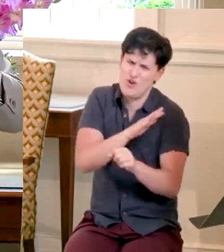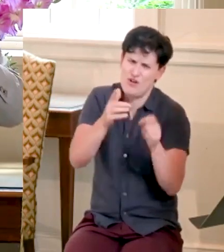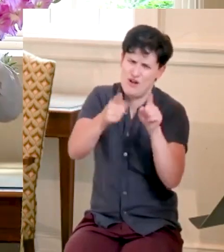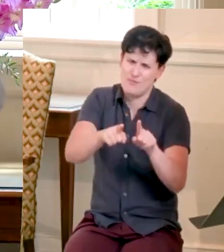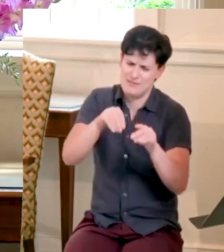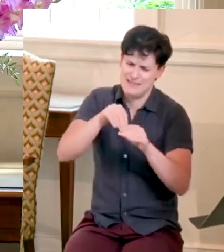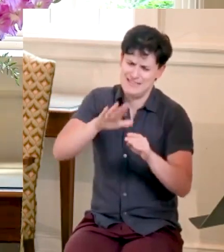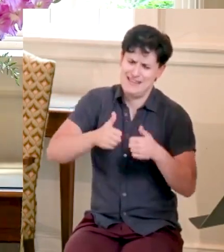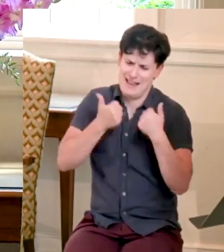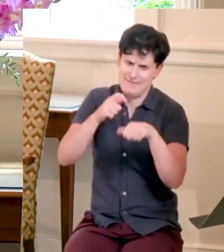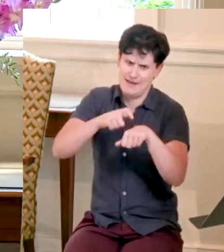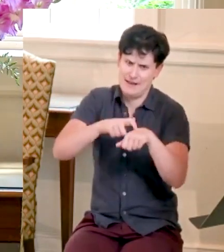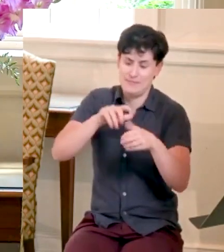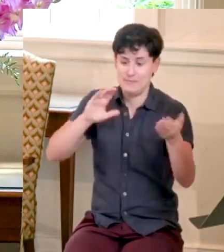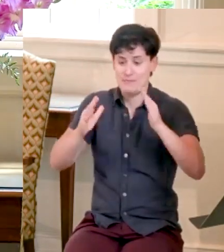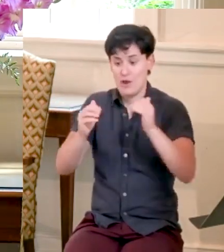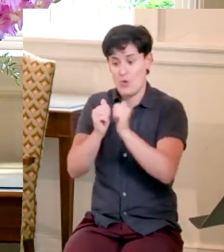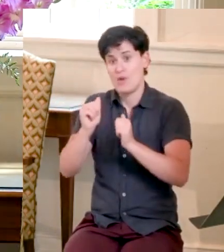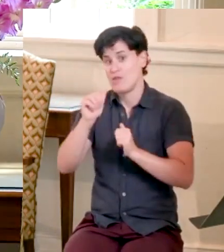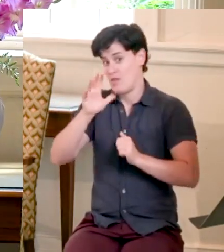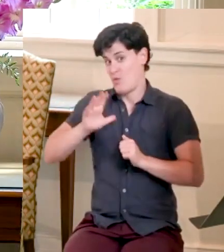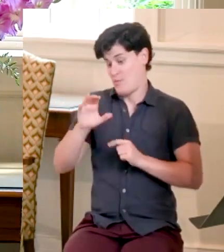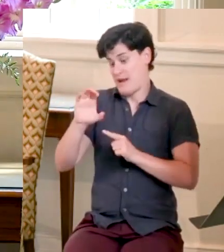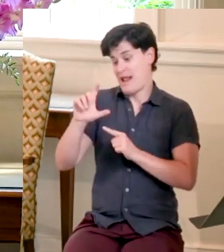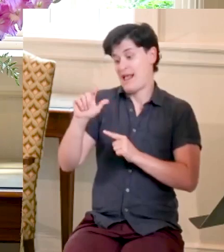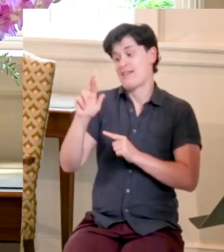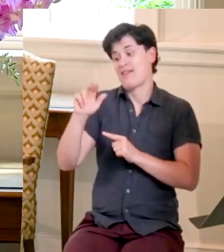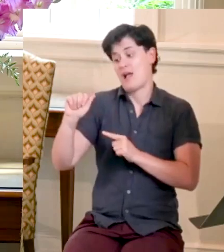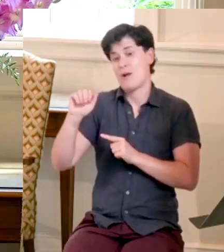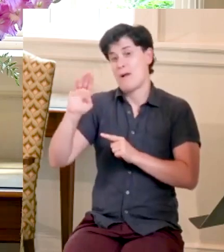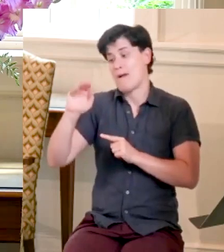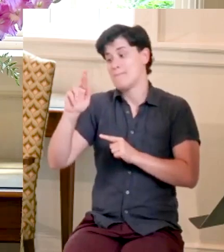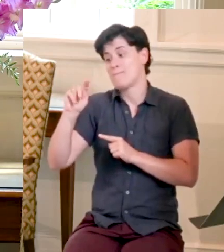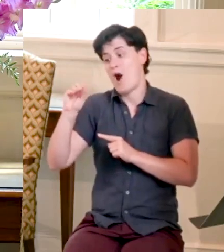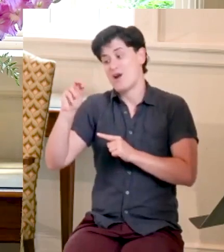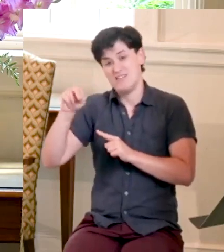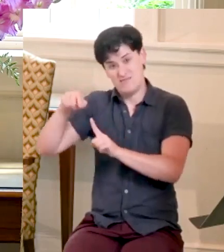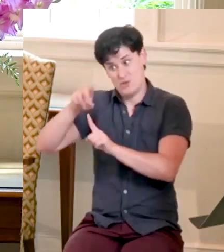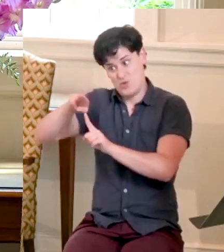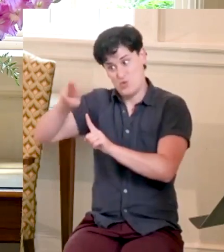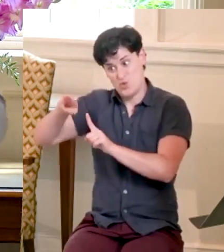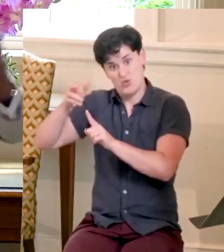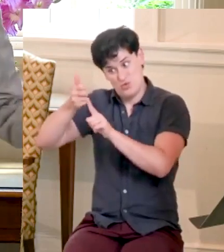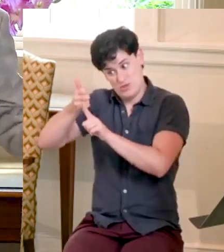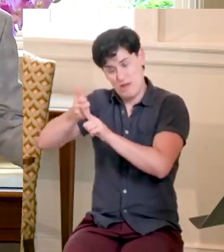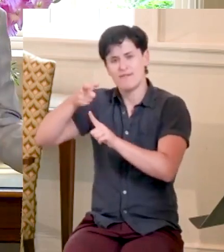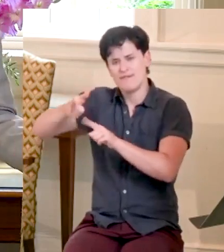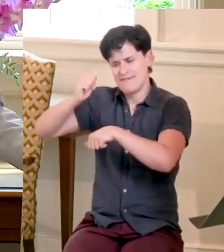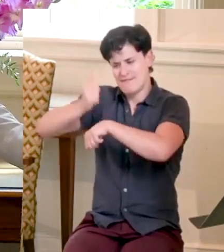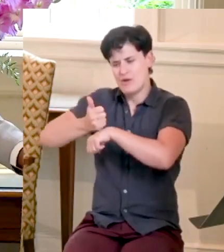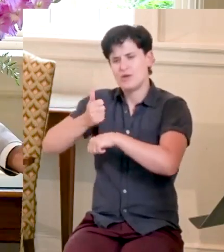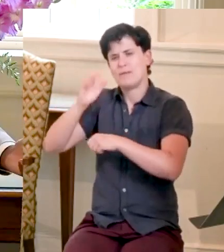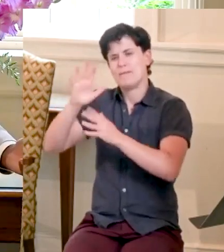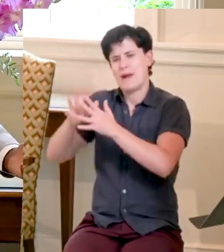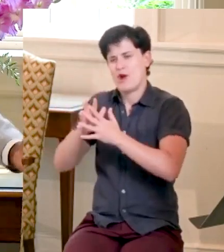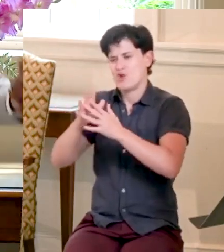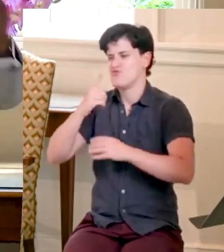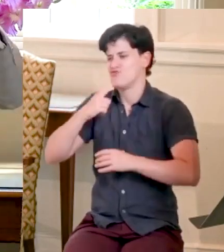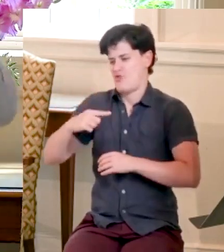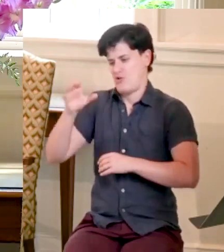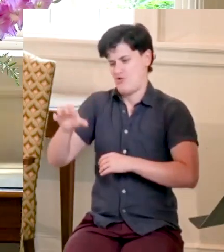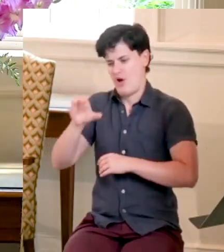that with Clara Barton, a Universalist and founder of the American Red Cross. Not a preacher or church leader,